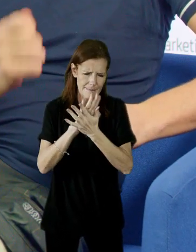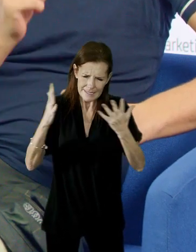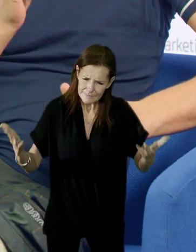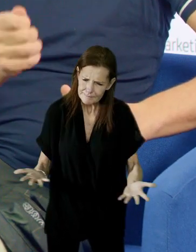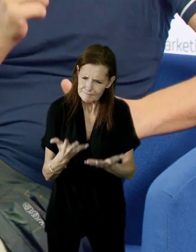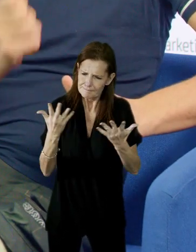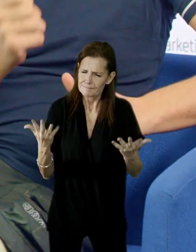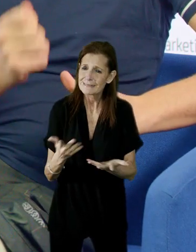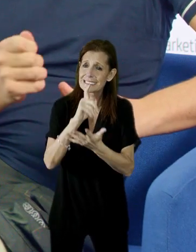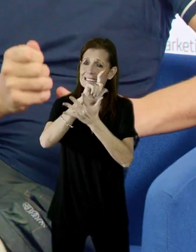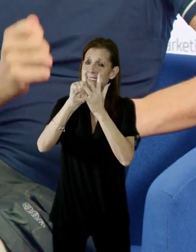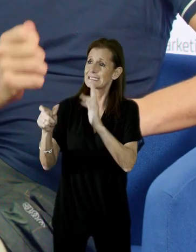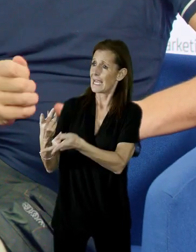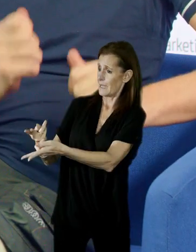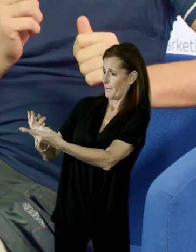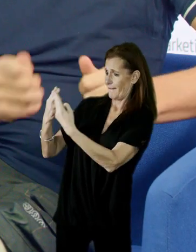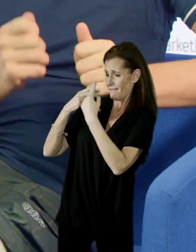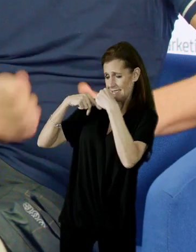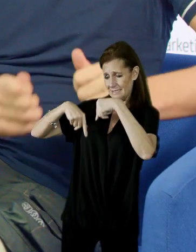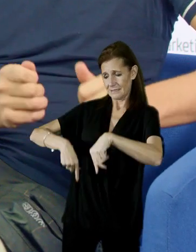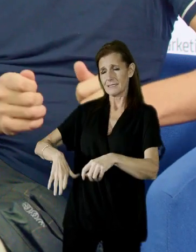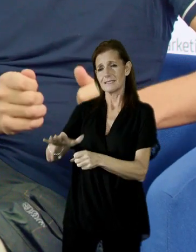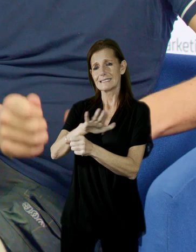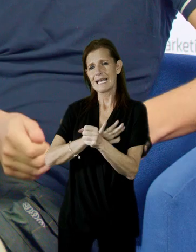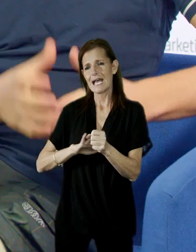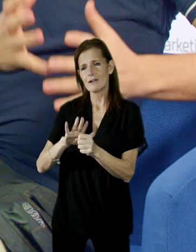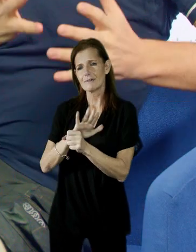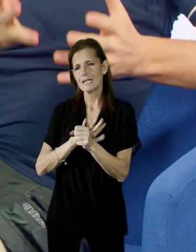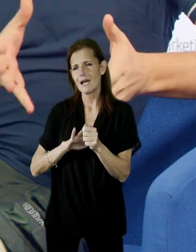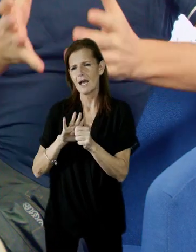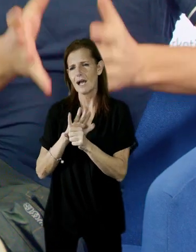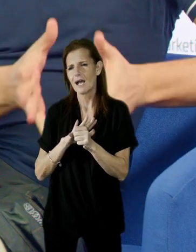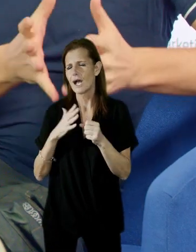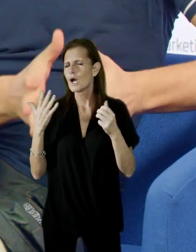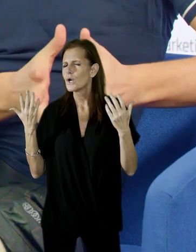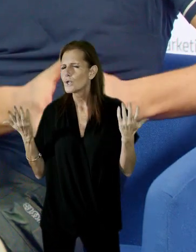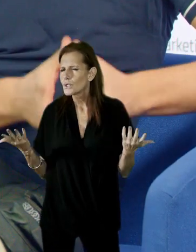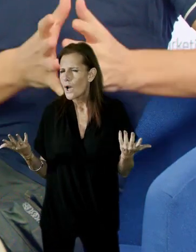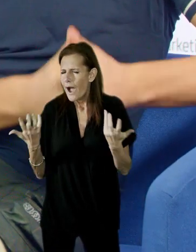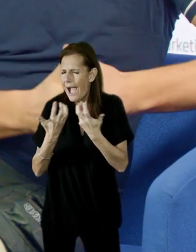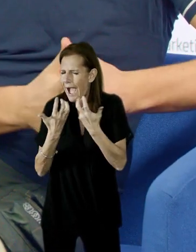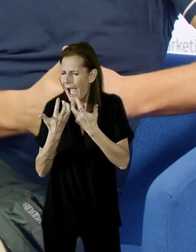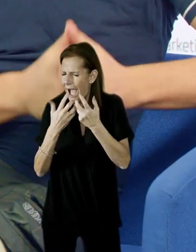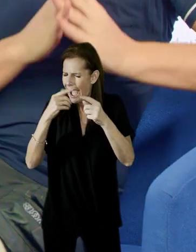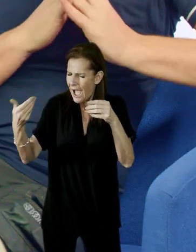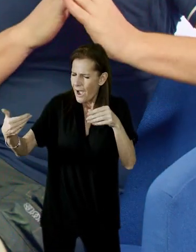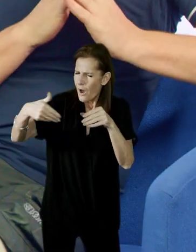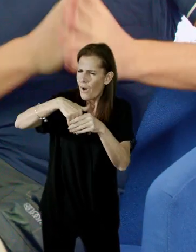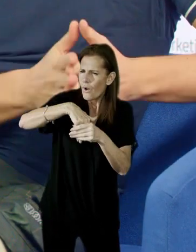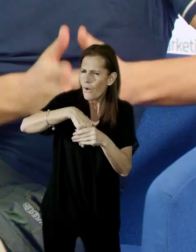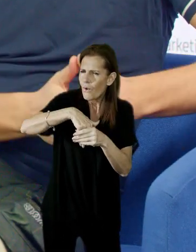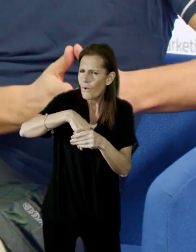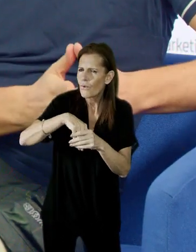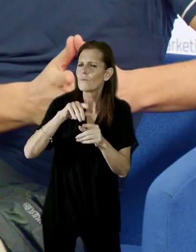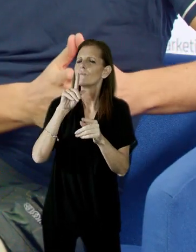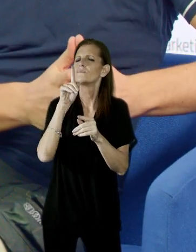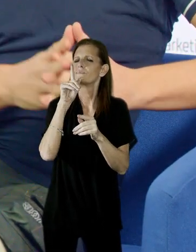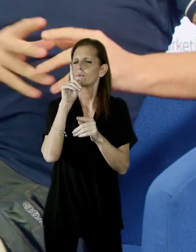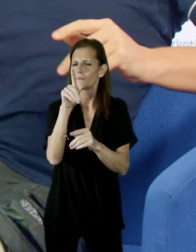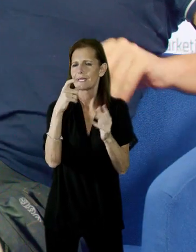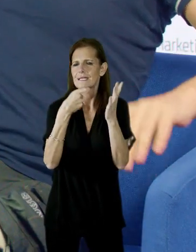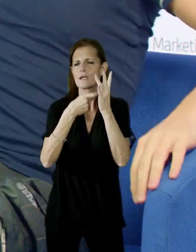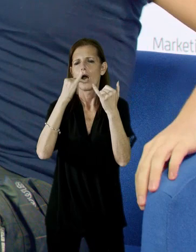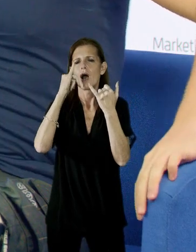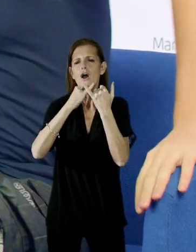to talk how disabled tourists fit into the bigger picture, we have Ross Calladine on the line from Visit England.